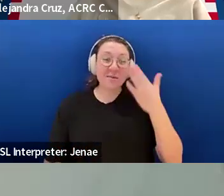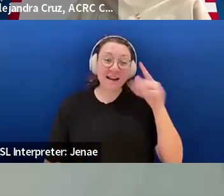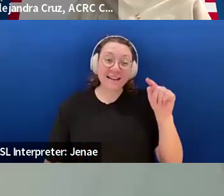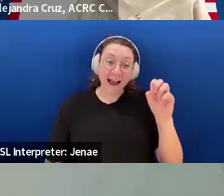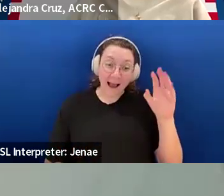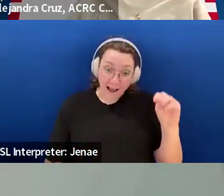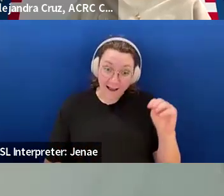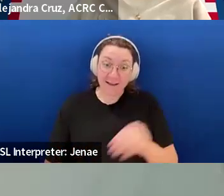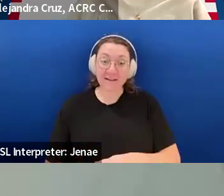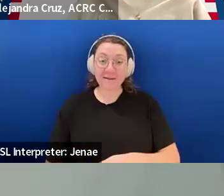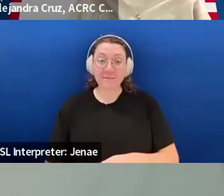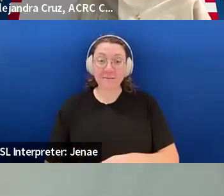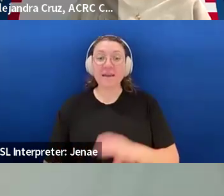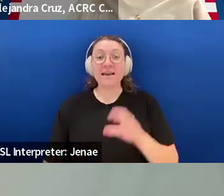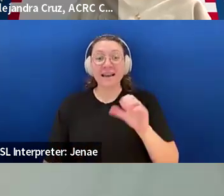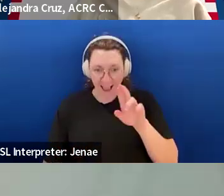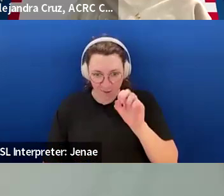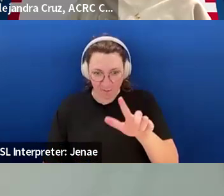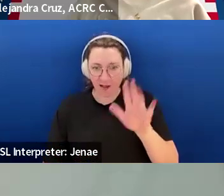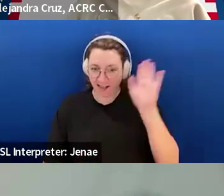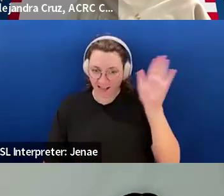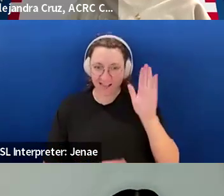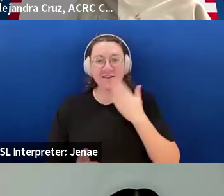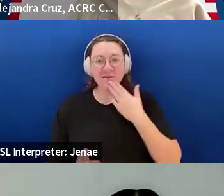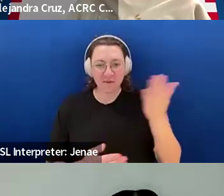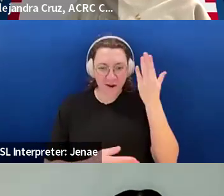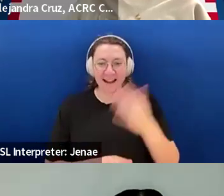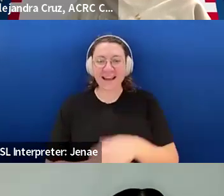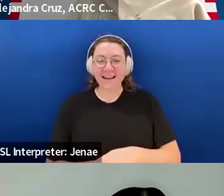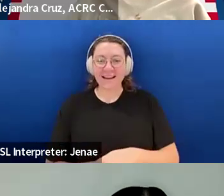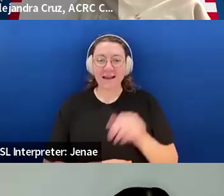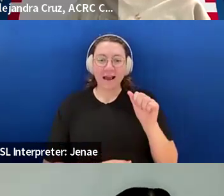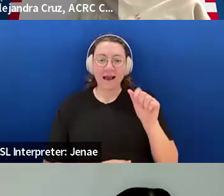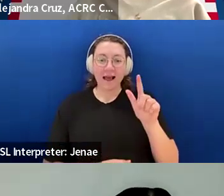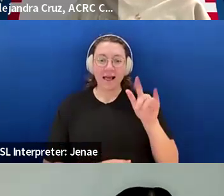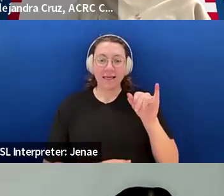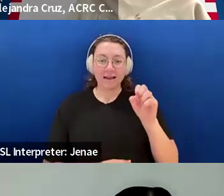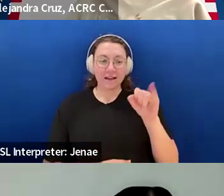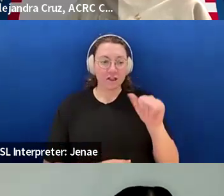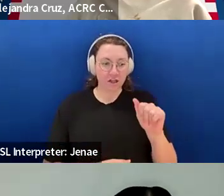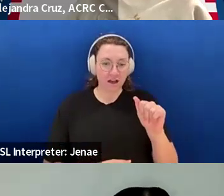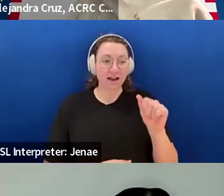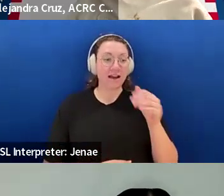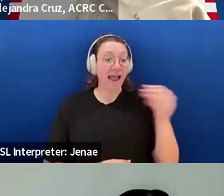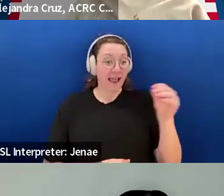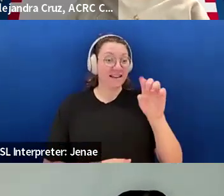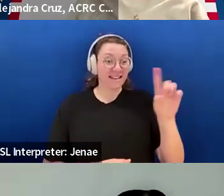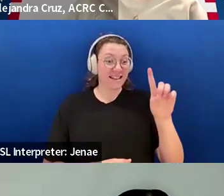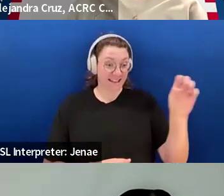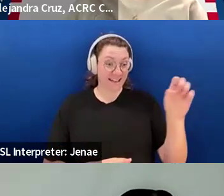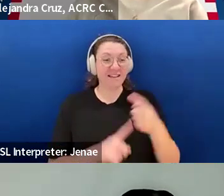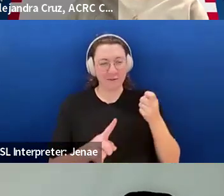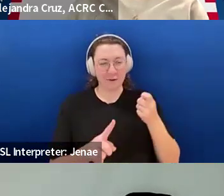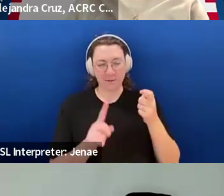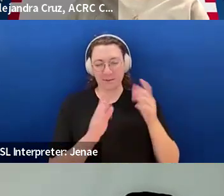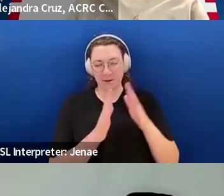Tom. And I see Carol Wilhelm on. Good morning to Carol. And we have Alicia and both Dee Dee from Community Services. Good